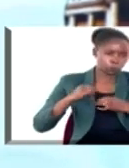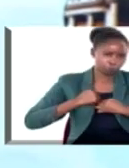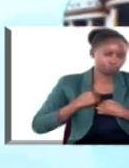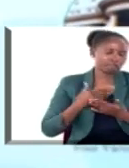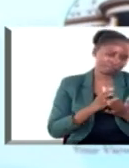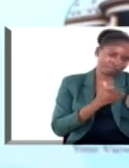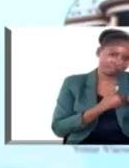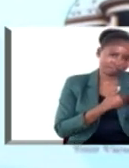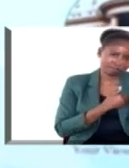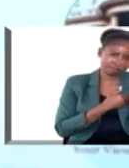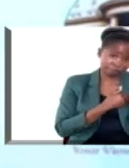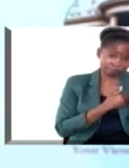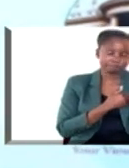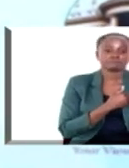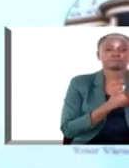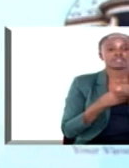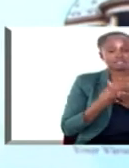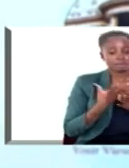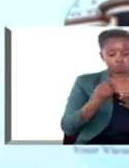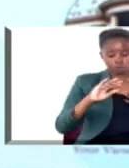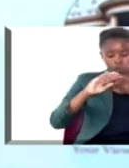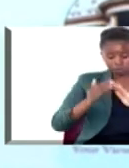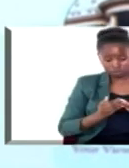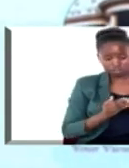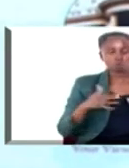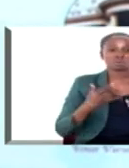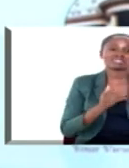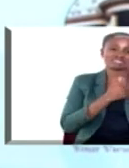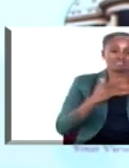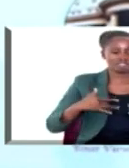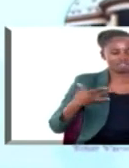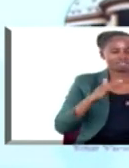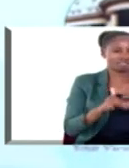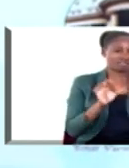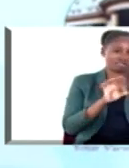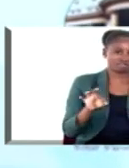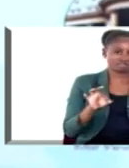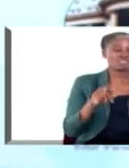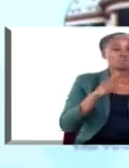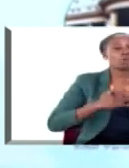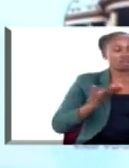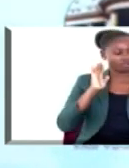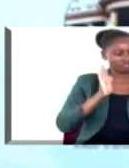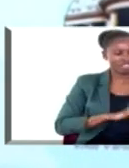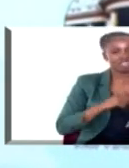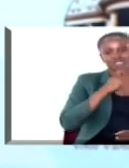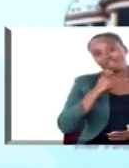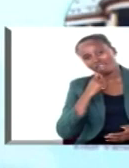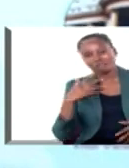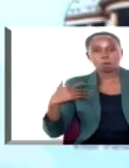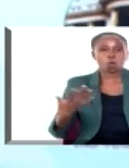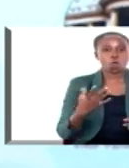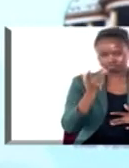safer, and more cohesive communities. It is about ending hunger and disease. It's about